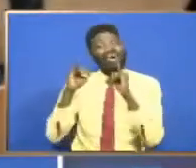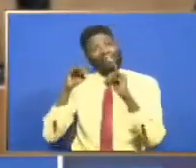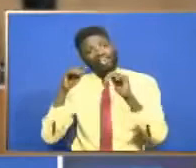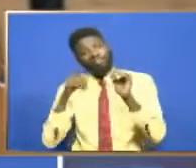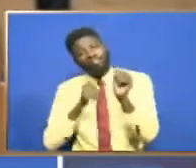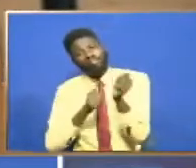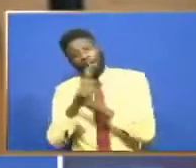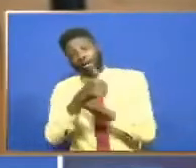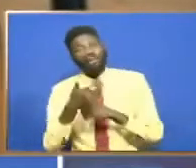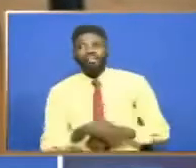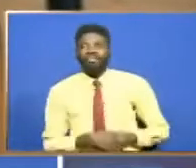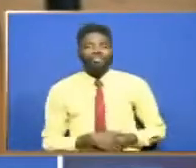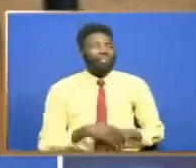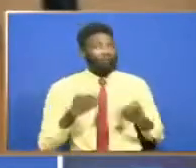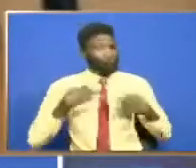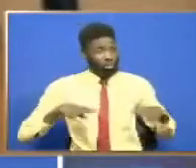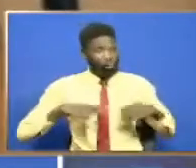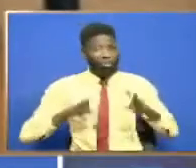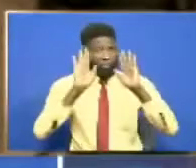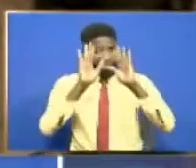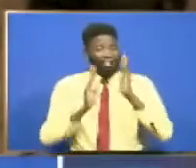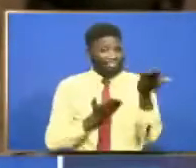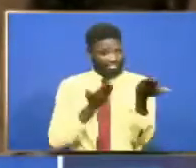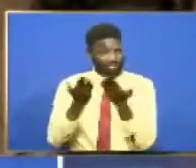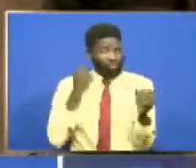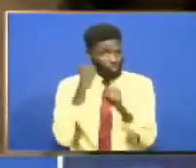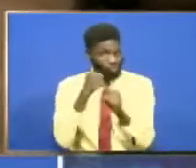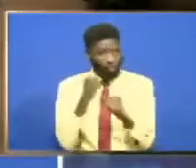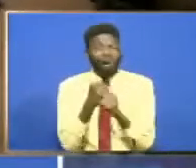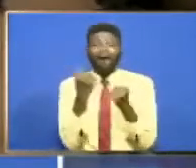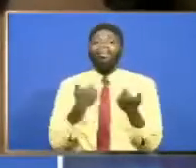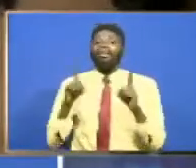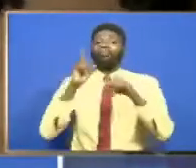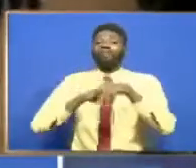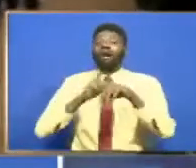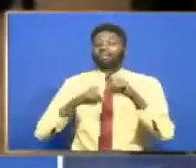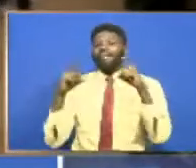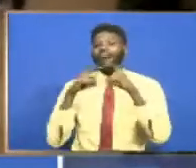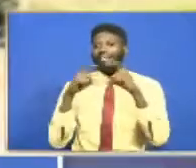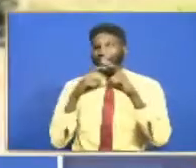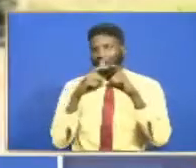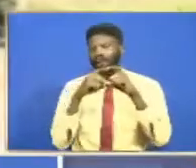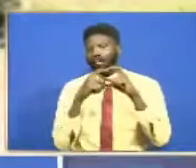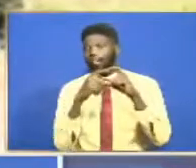Essential service providers were only allowed after producing credible passes.